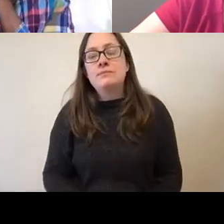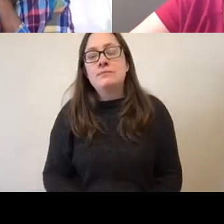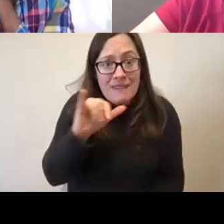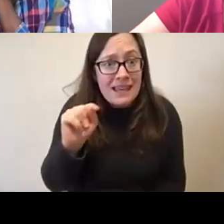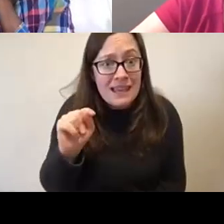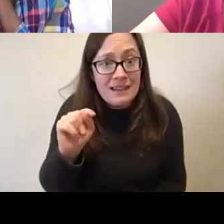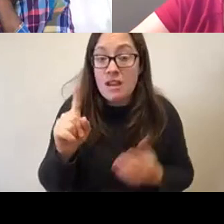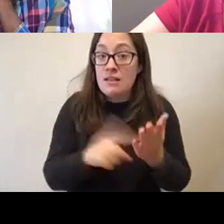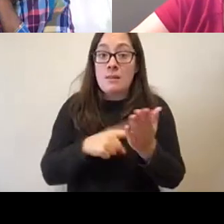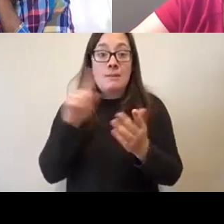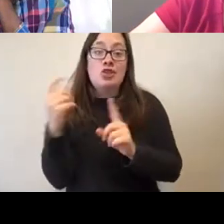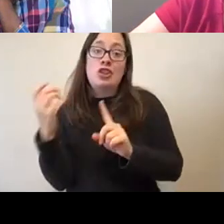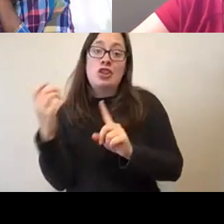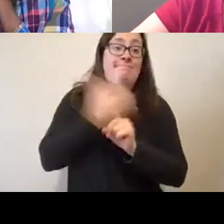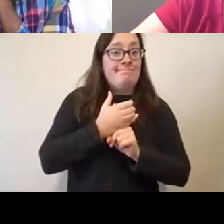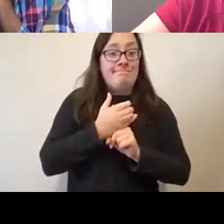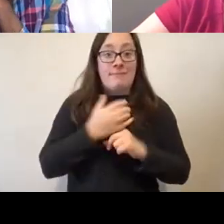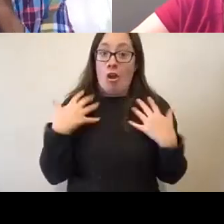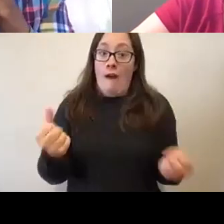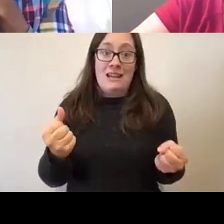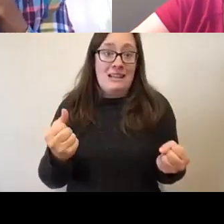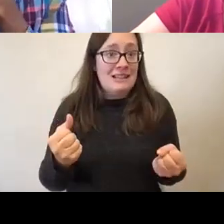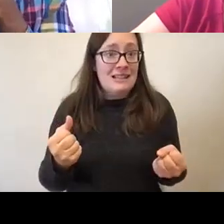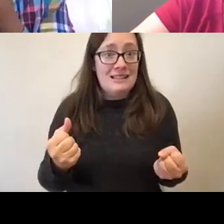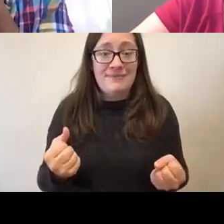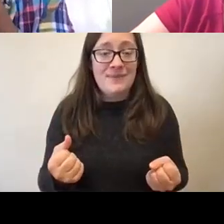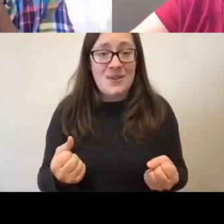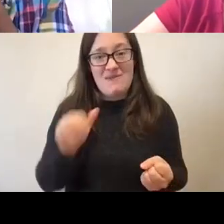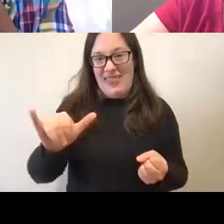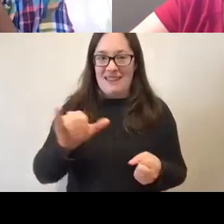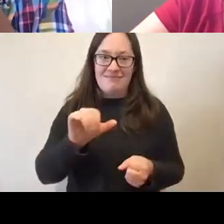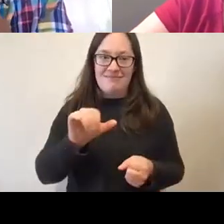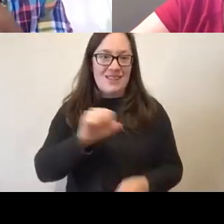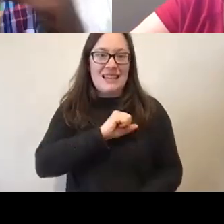definitely know the Superwoman pose. Yeah.